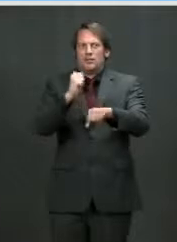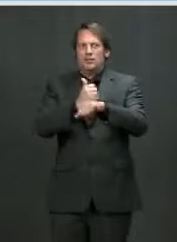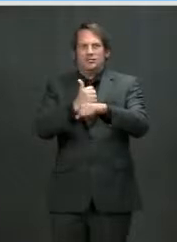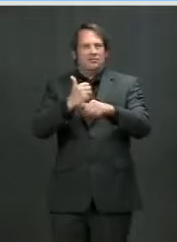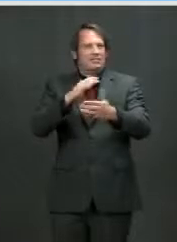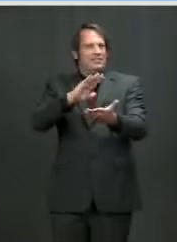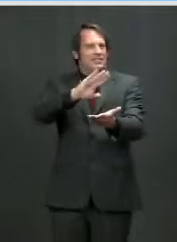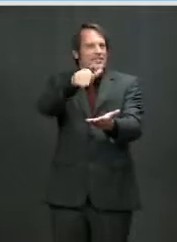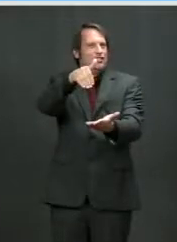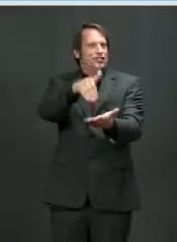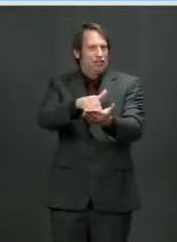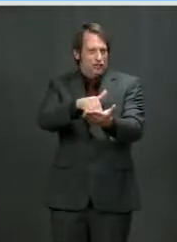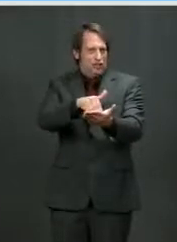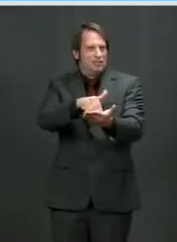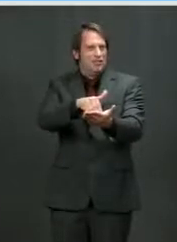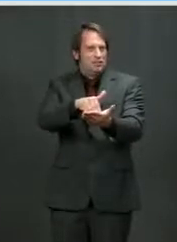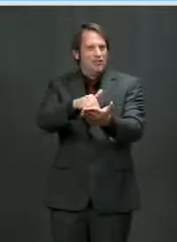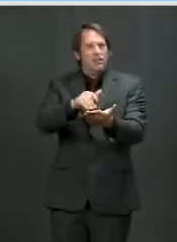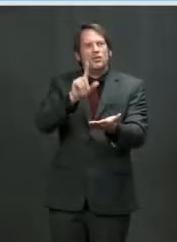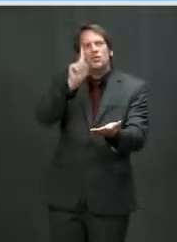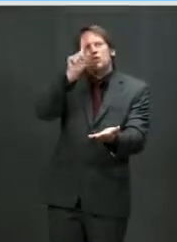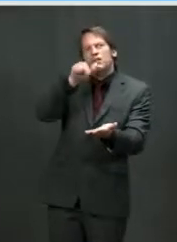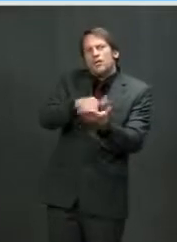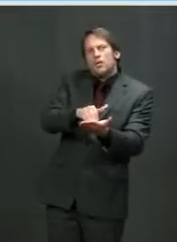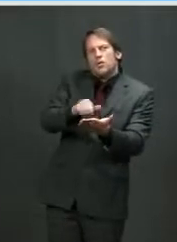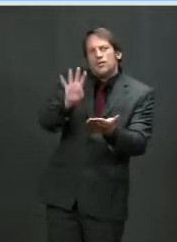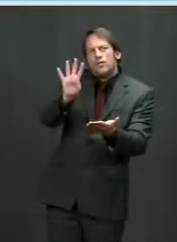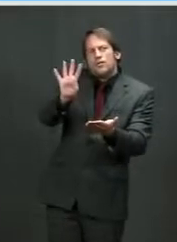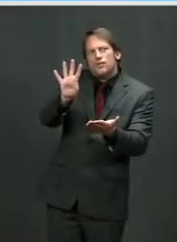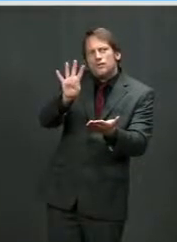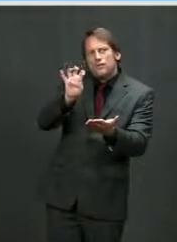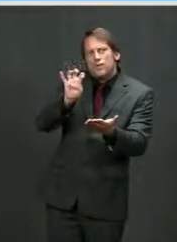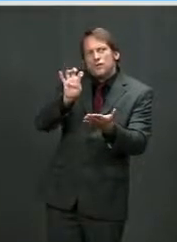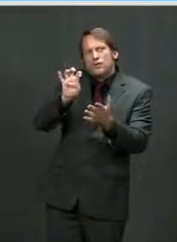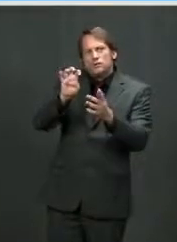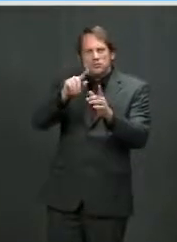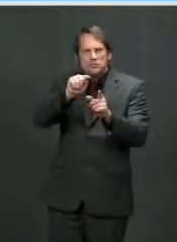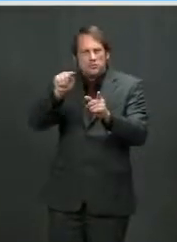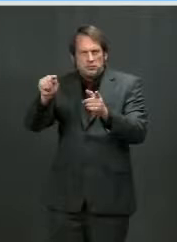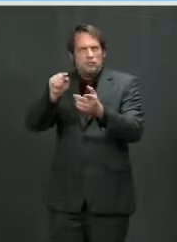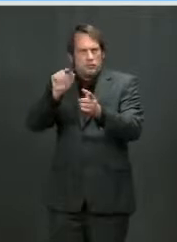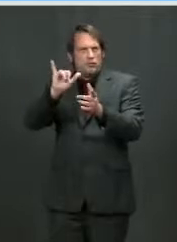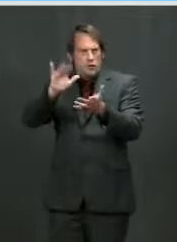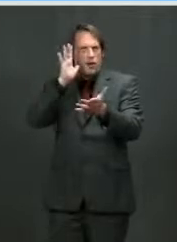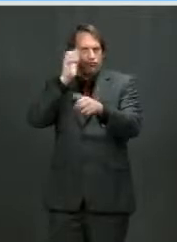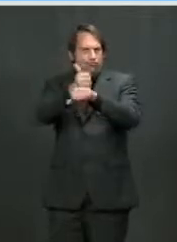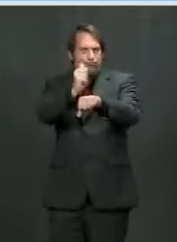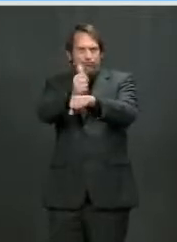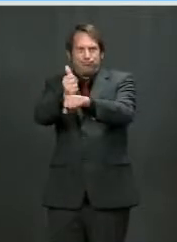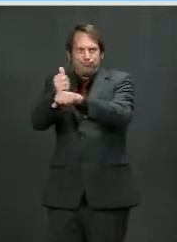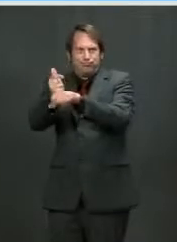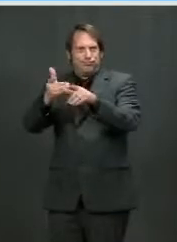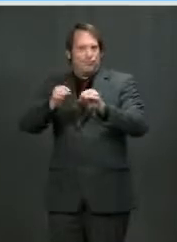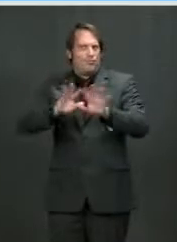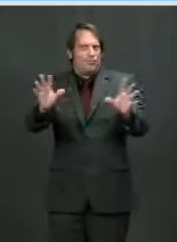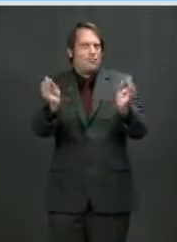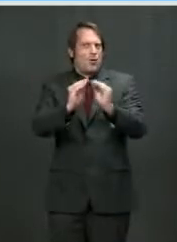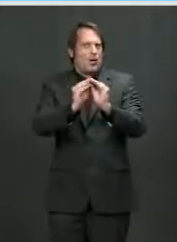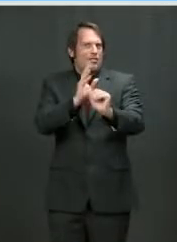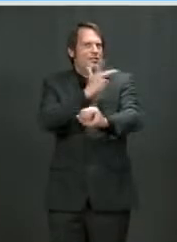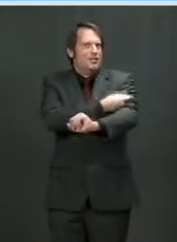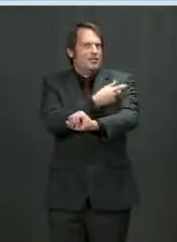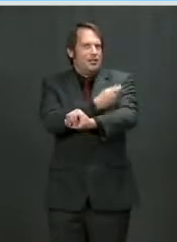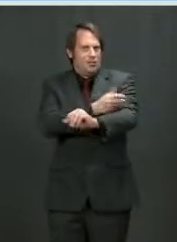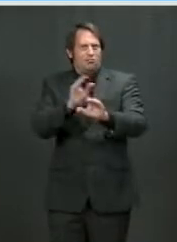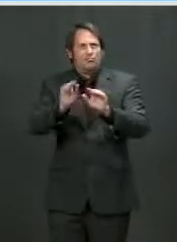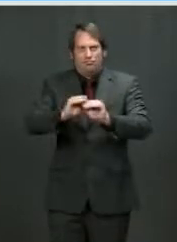centers can sign up to receive and administer doses to their patients. Many community health centers are